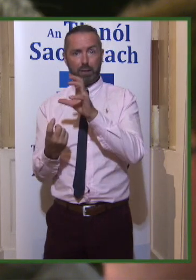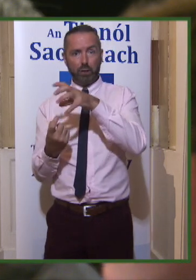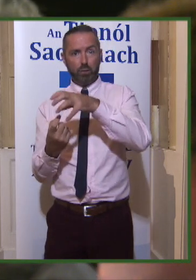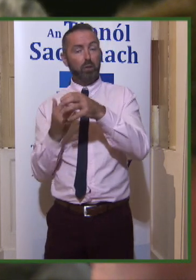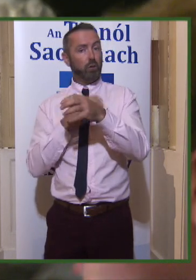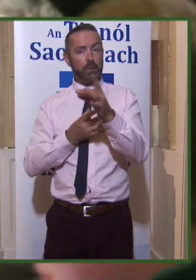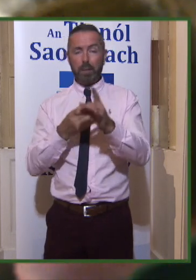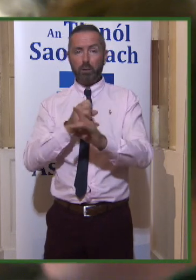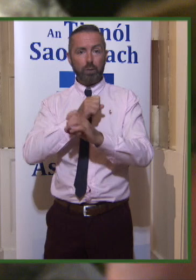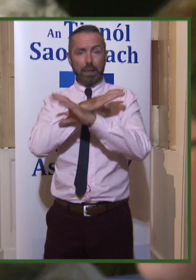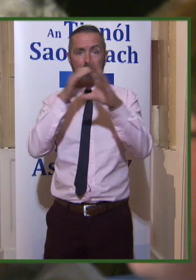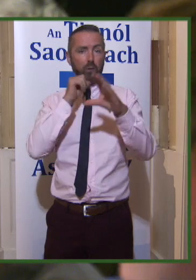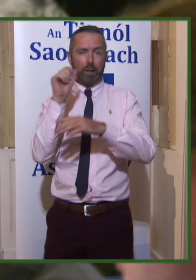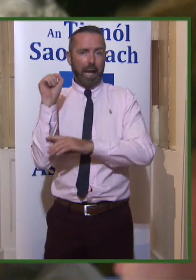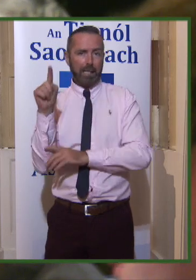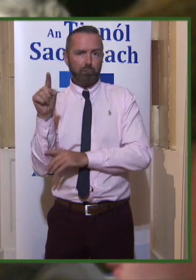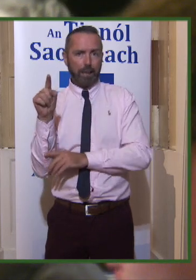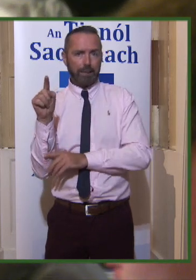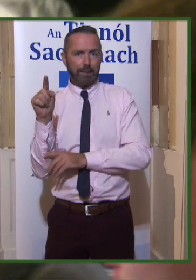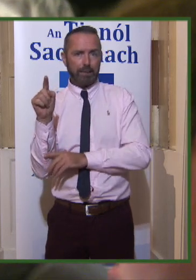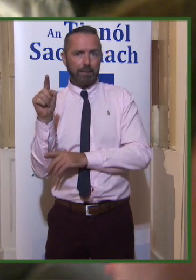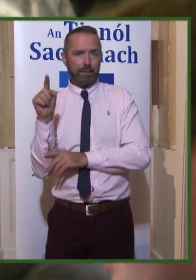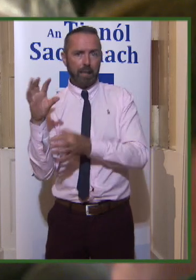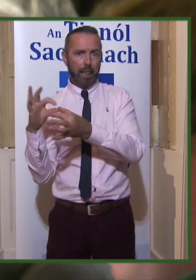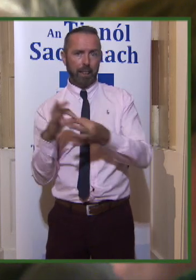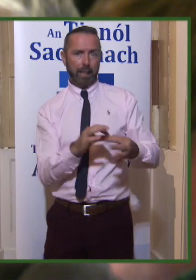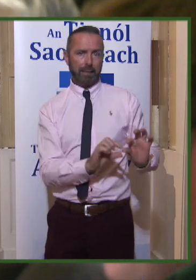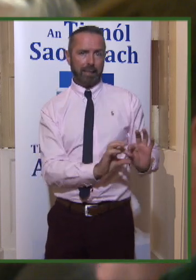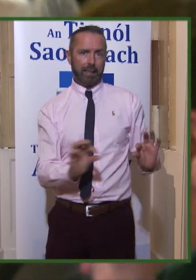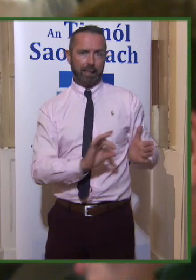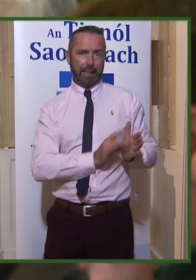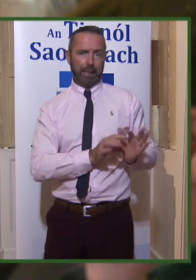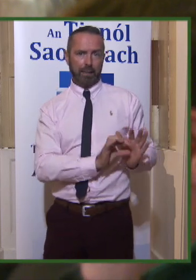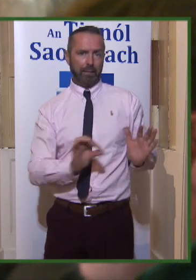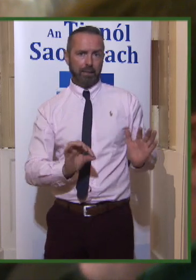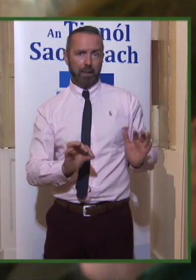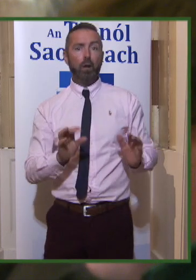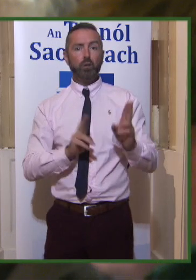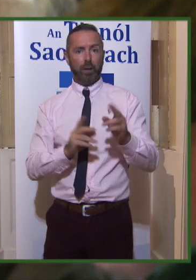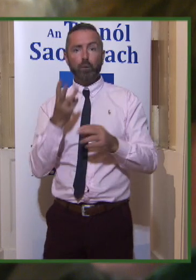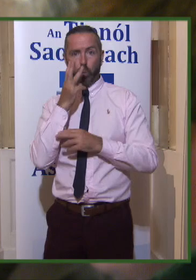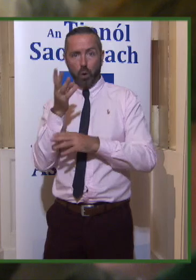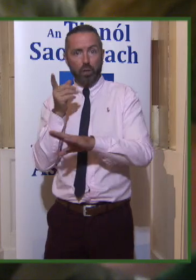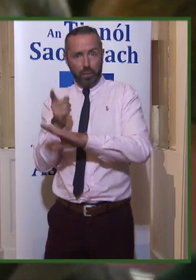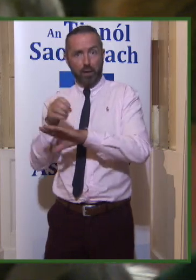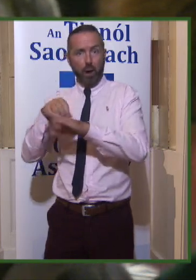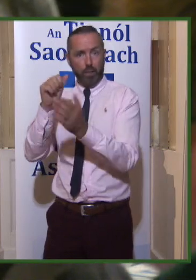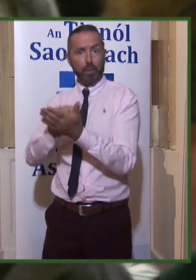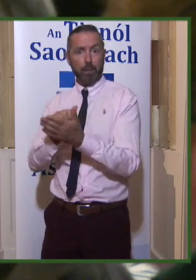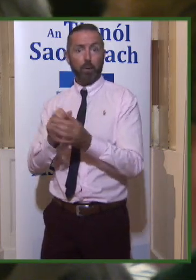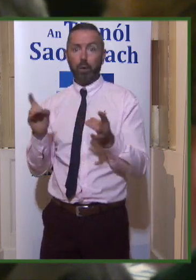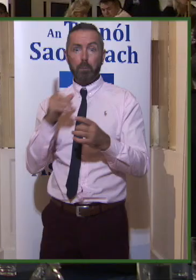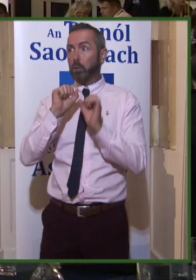clear that if that is voted for in the end, that it isn't a single individual that's doing it. But I'm interested in other views as